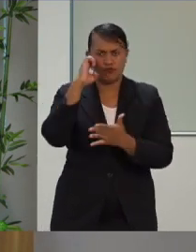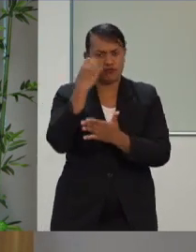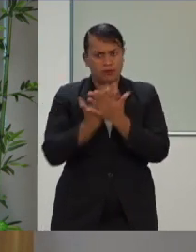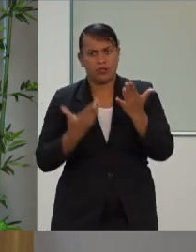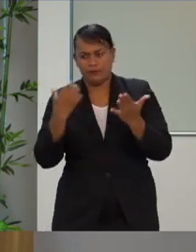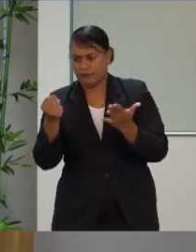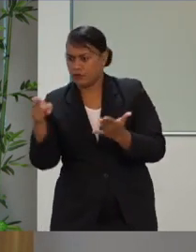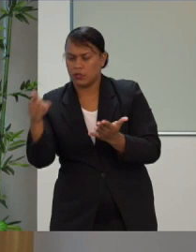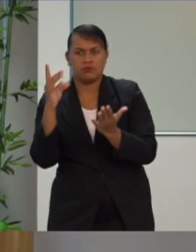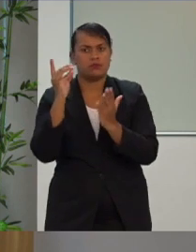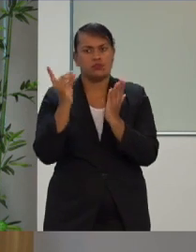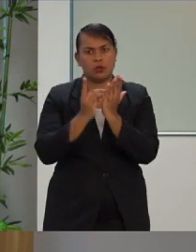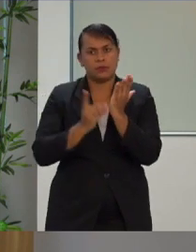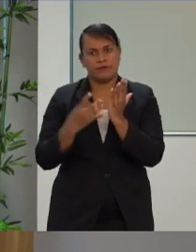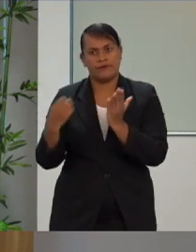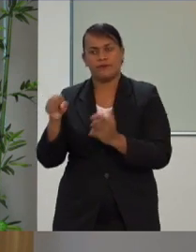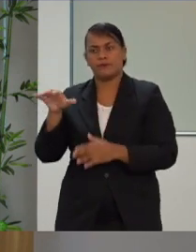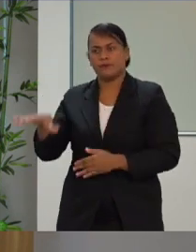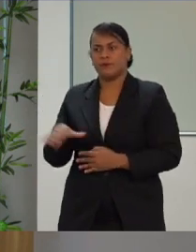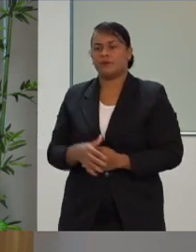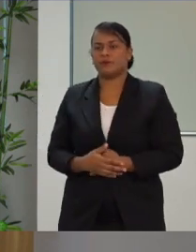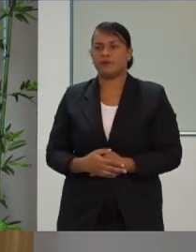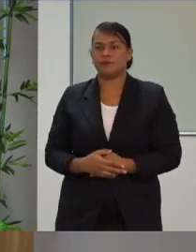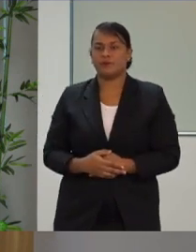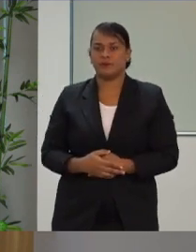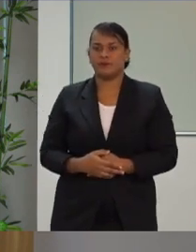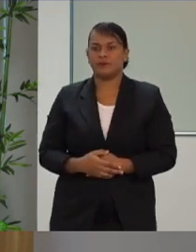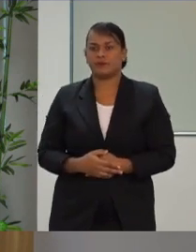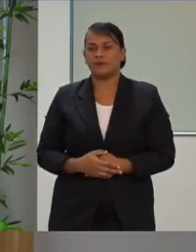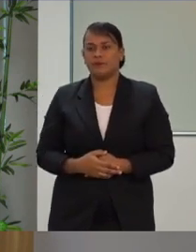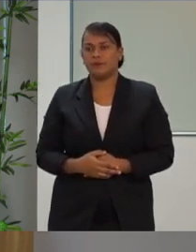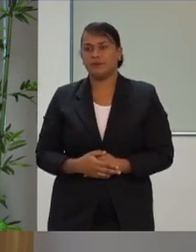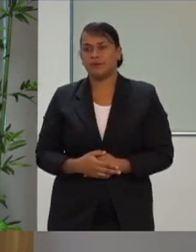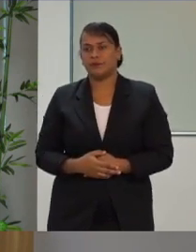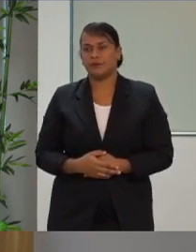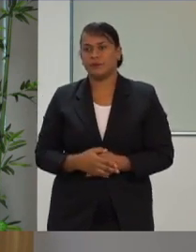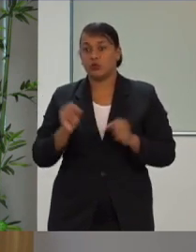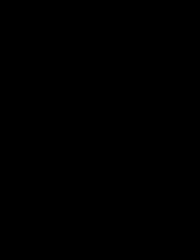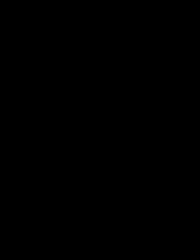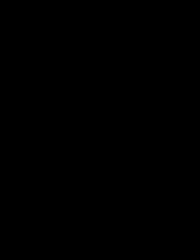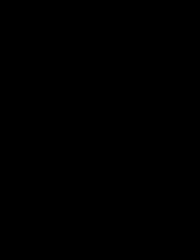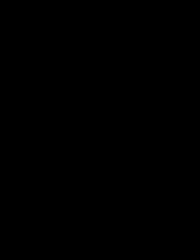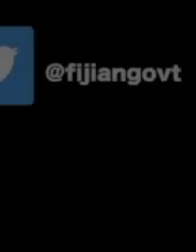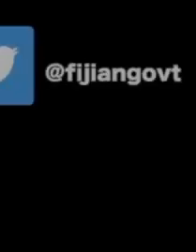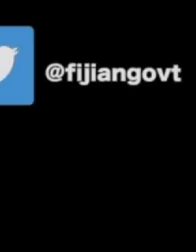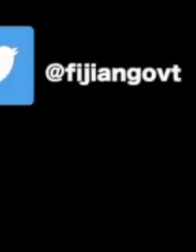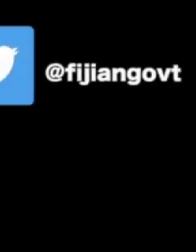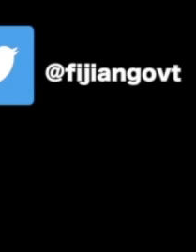from FNPF. Okay? Thank you very much. Naka.